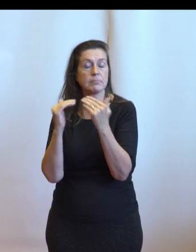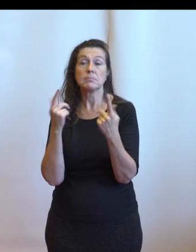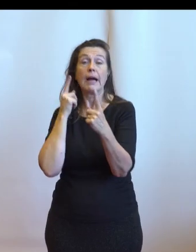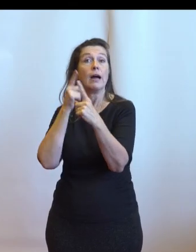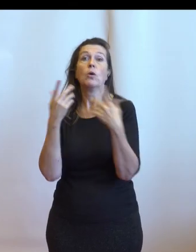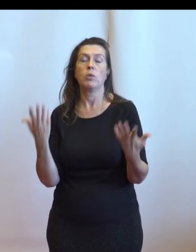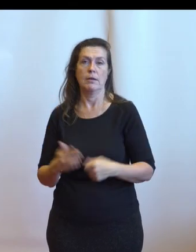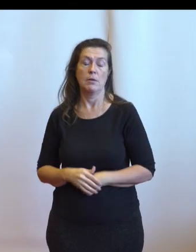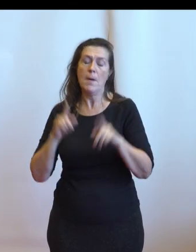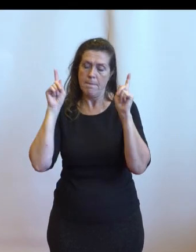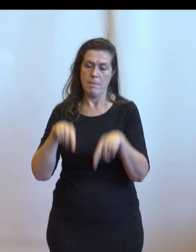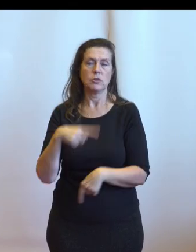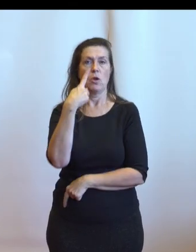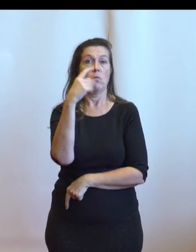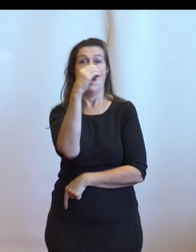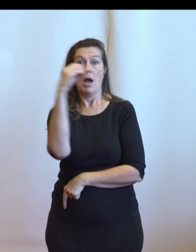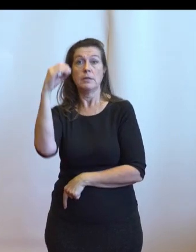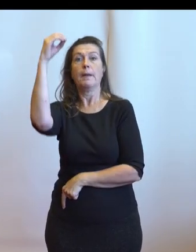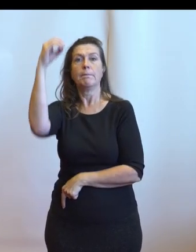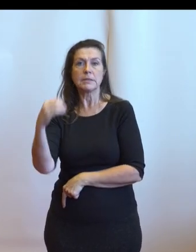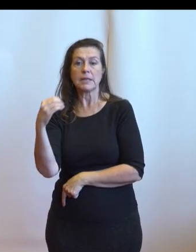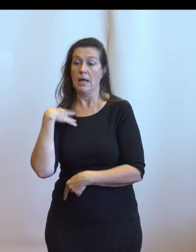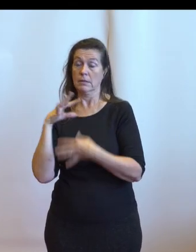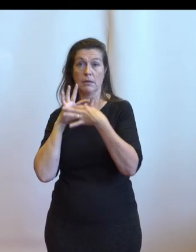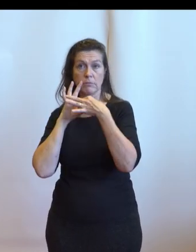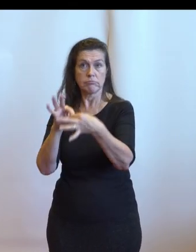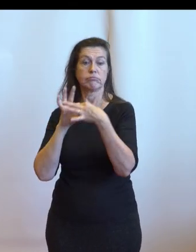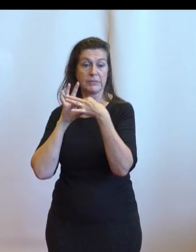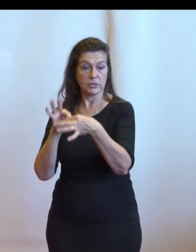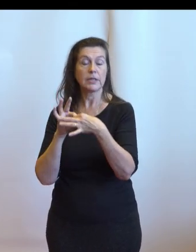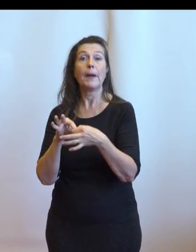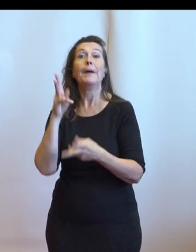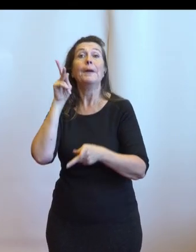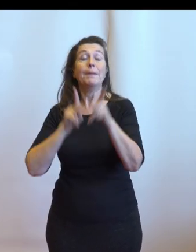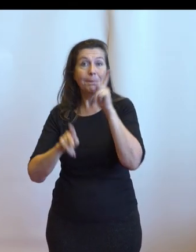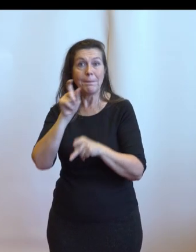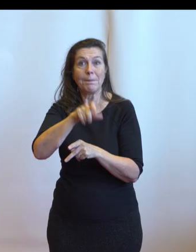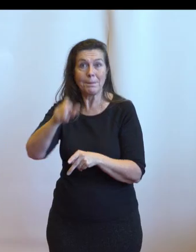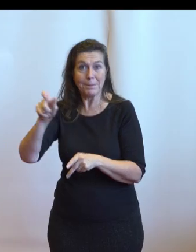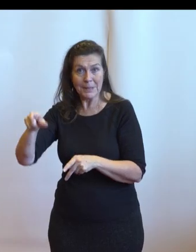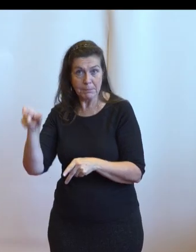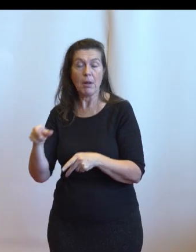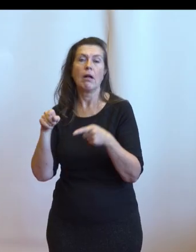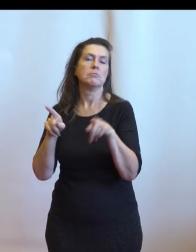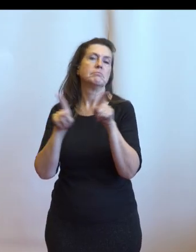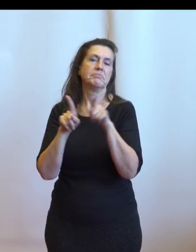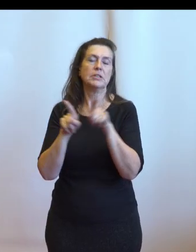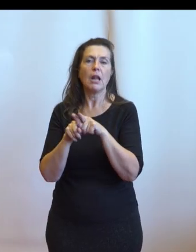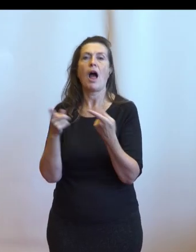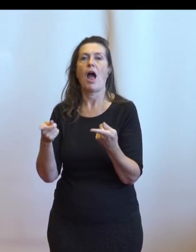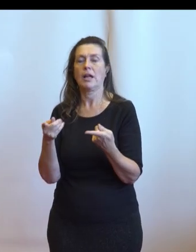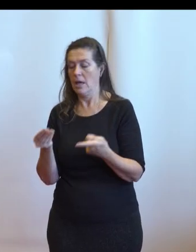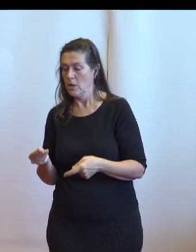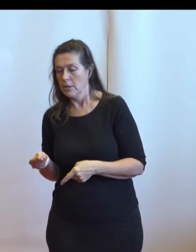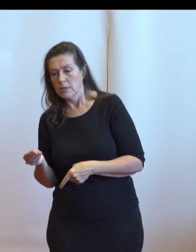have 100% of our interactions, the interactions of people with anything like software,